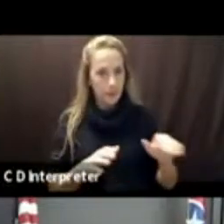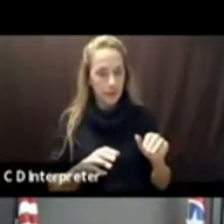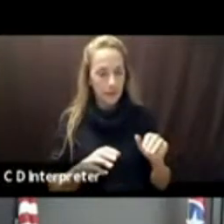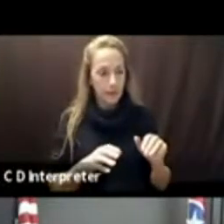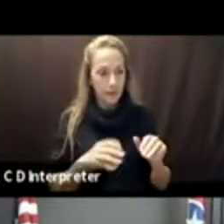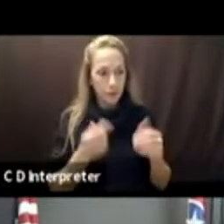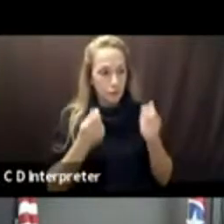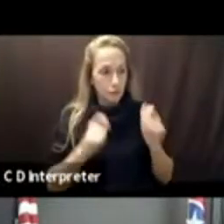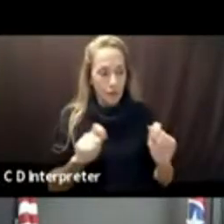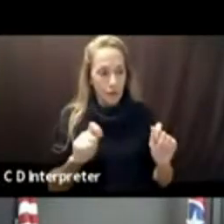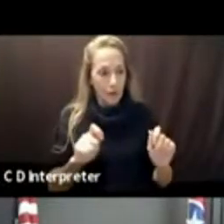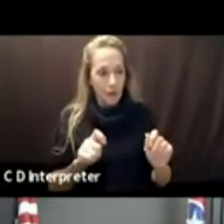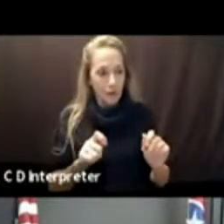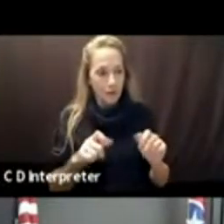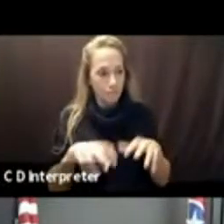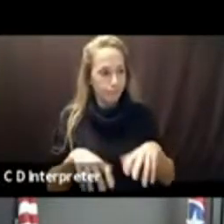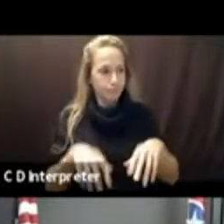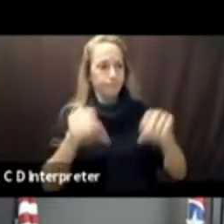hands.